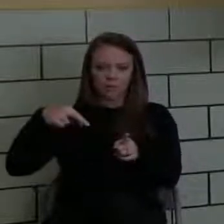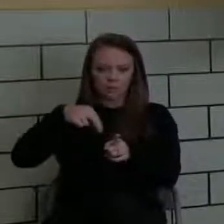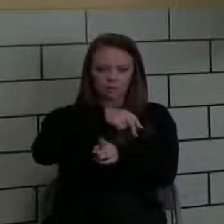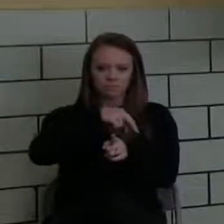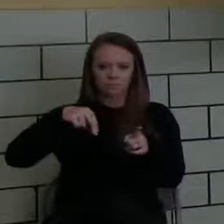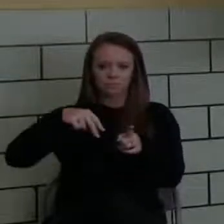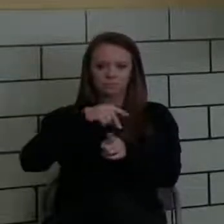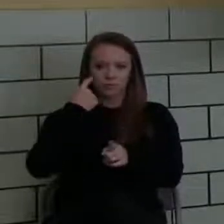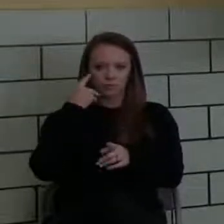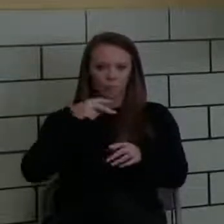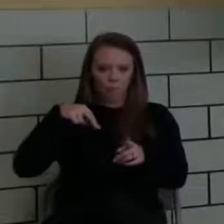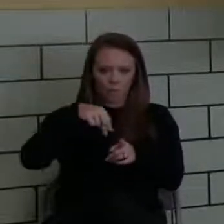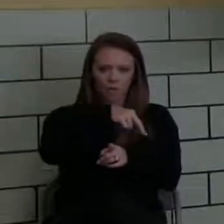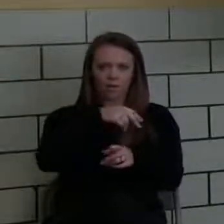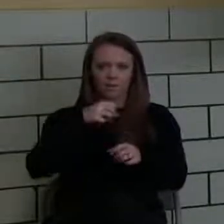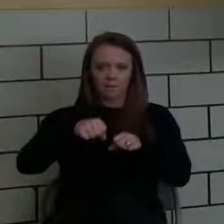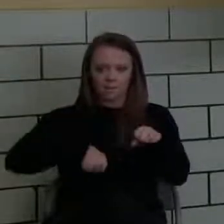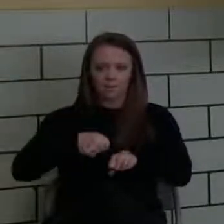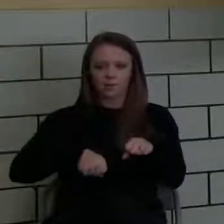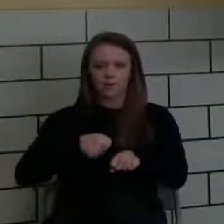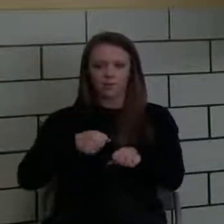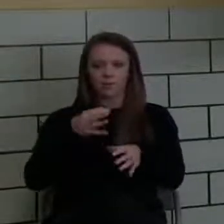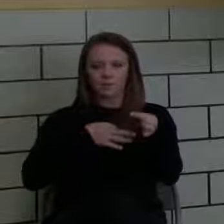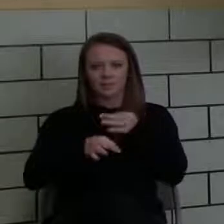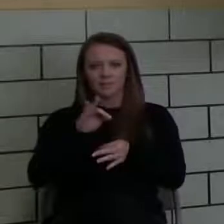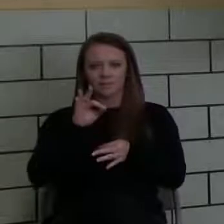people walking instead of driving everywhere.